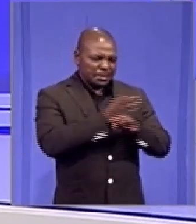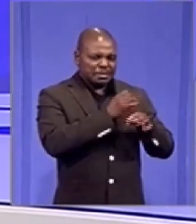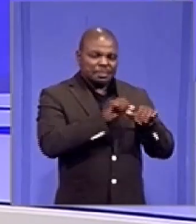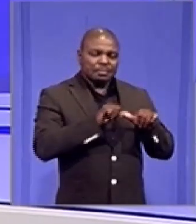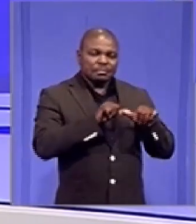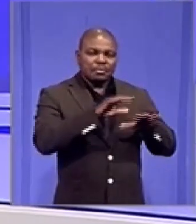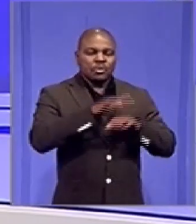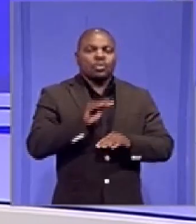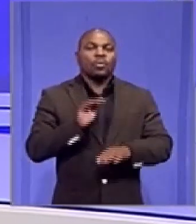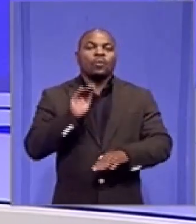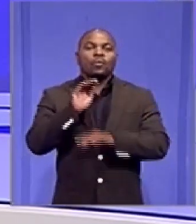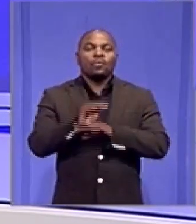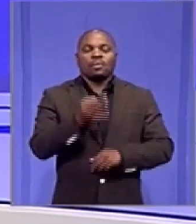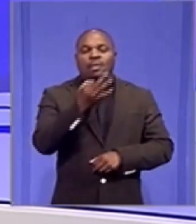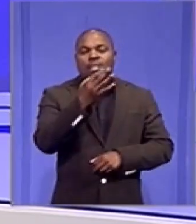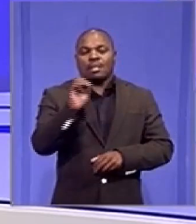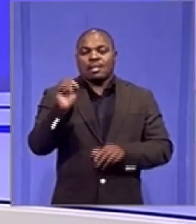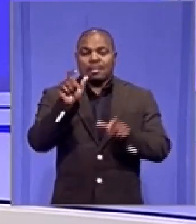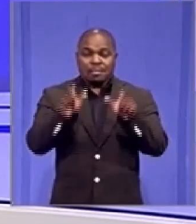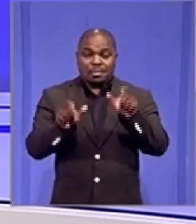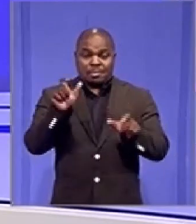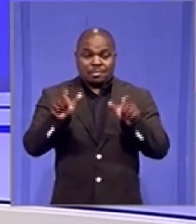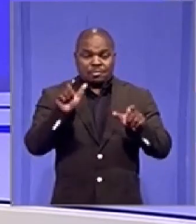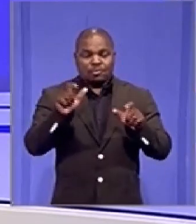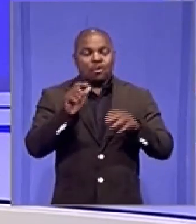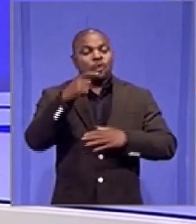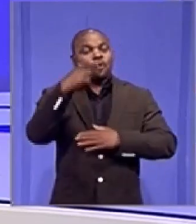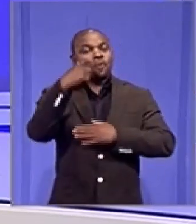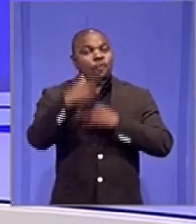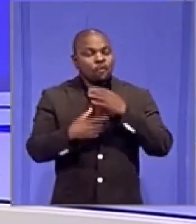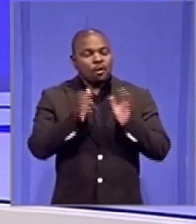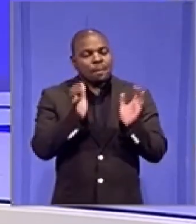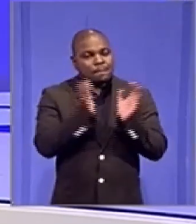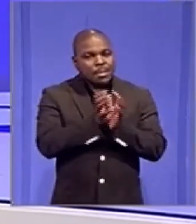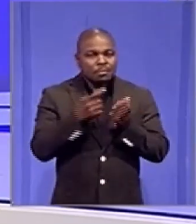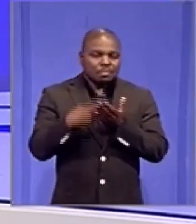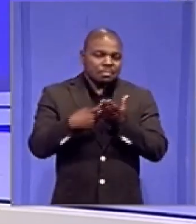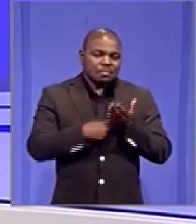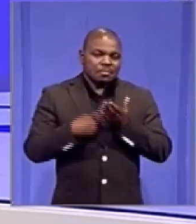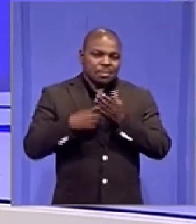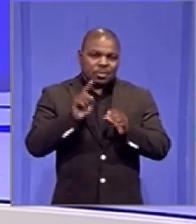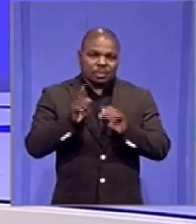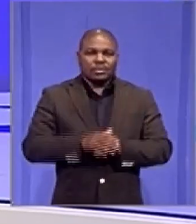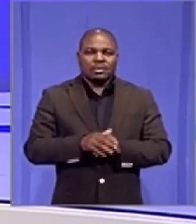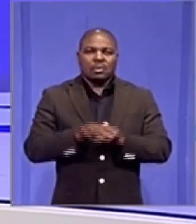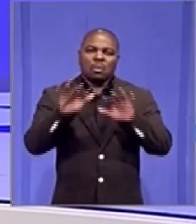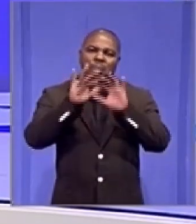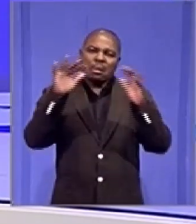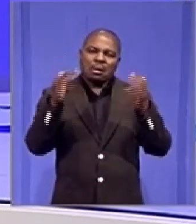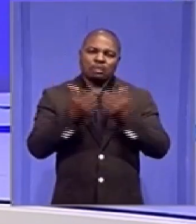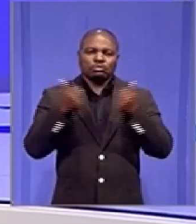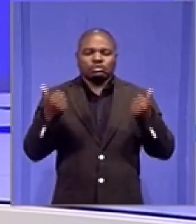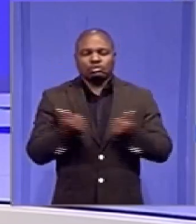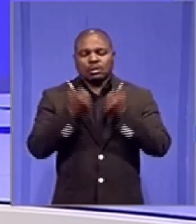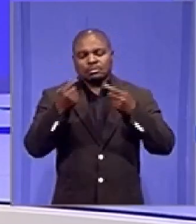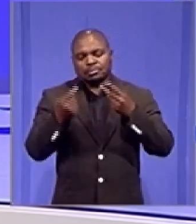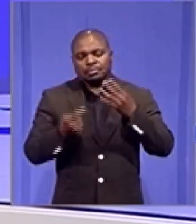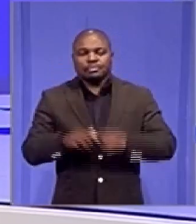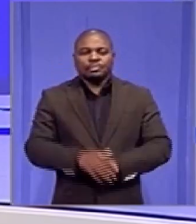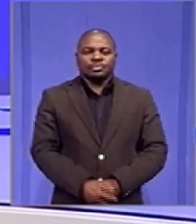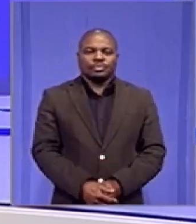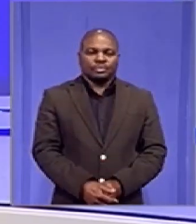Dikemedi di feta 300 di kopane mo conferenceng ya go sekaseka dikgwetlho di le mmalwa tse lefatshe le lebaneng